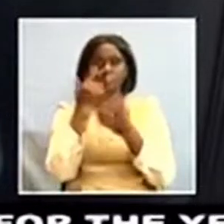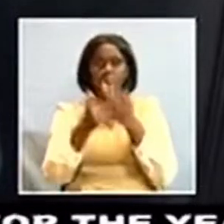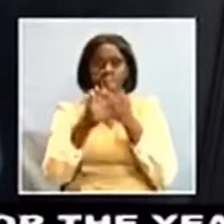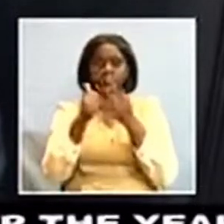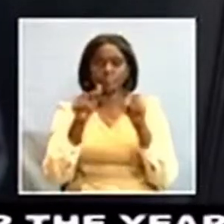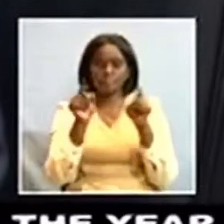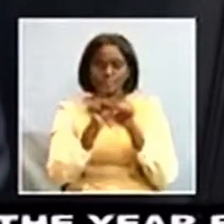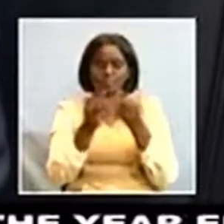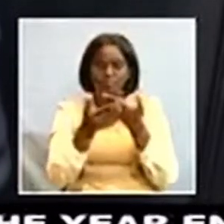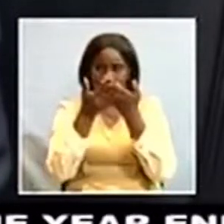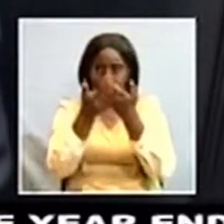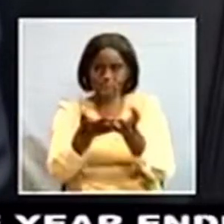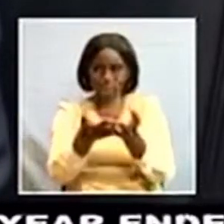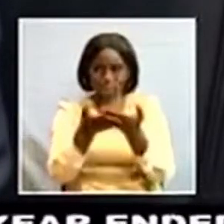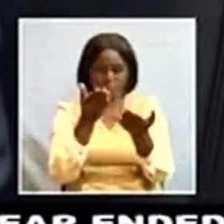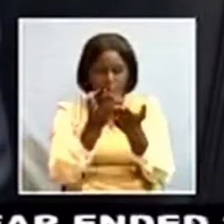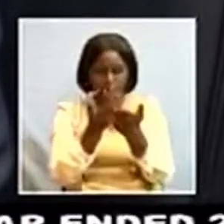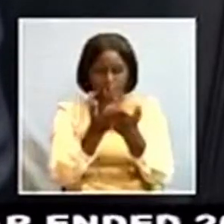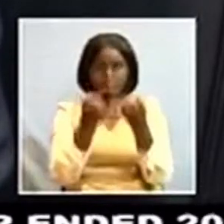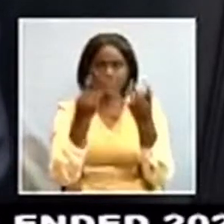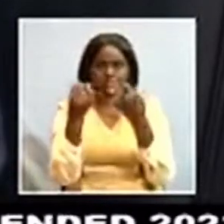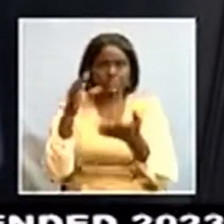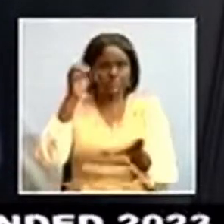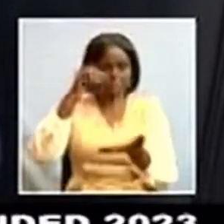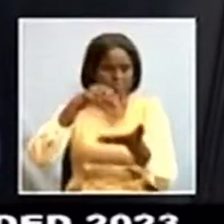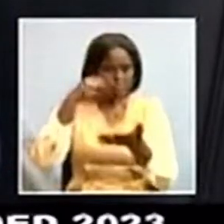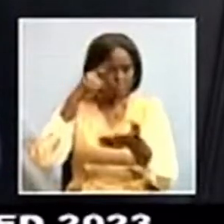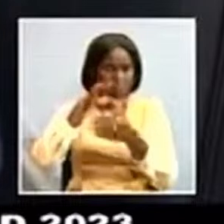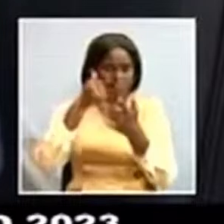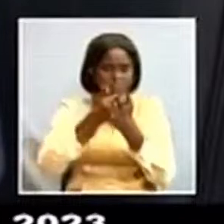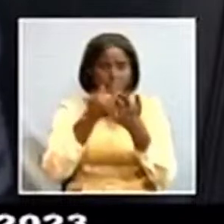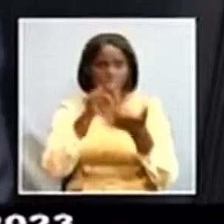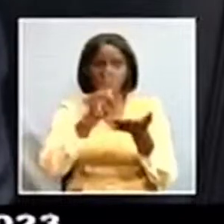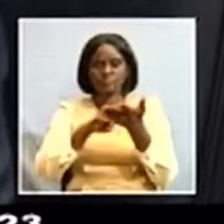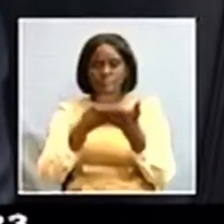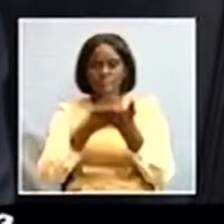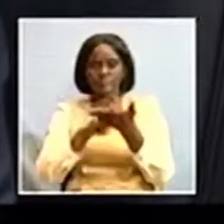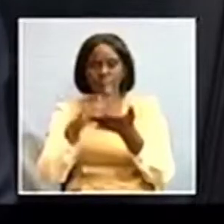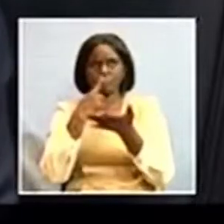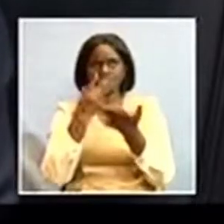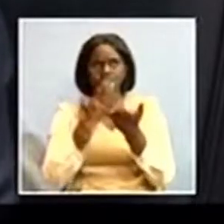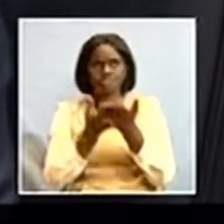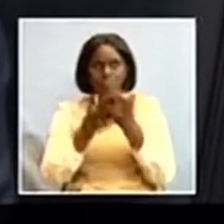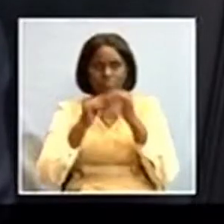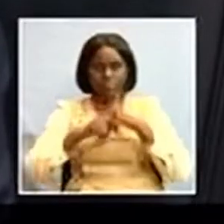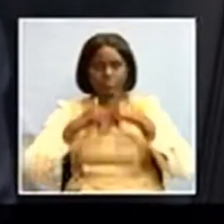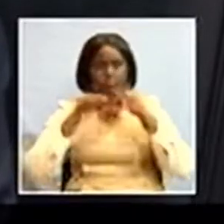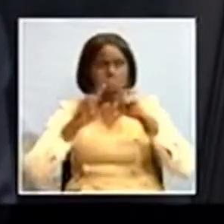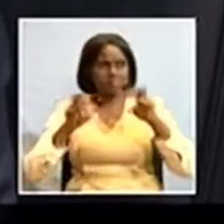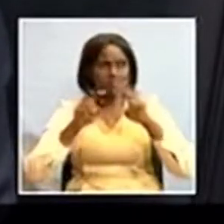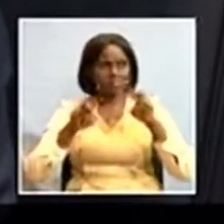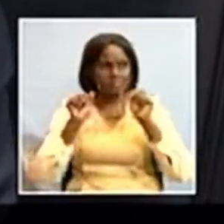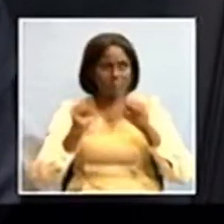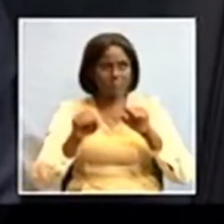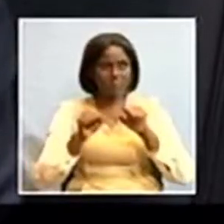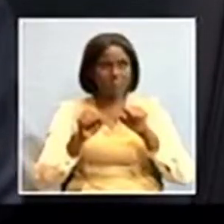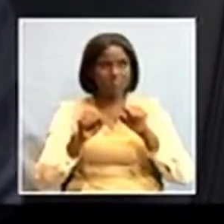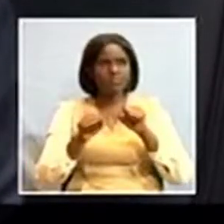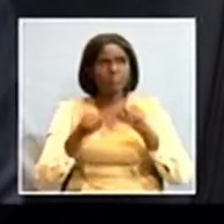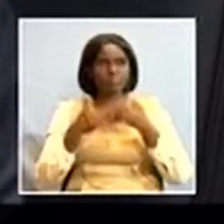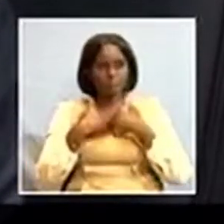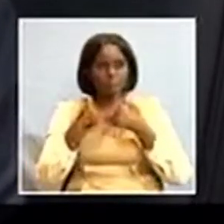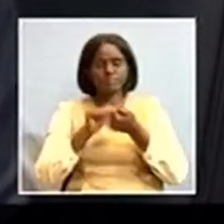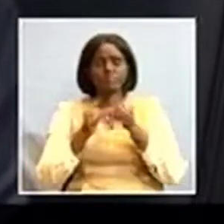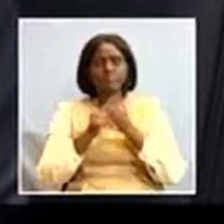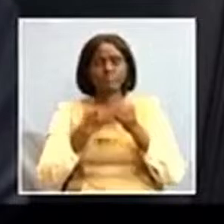supposed to provide so many copies for all the witnesses sitting here so that we scrutinize. So I have a